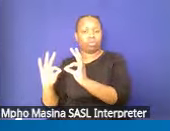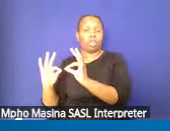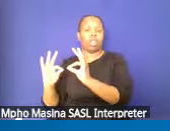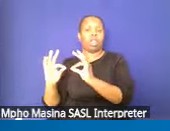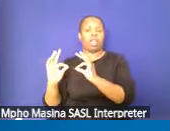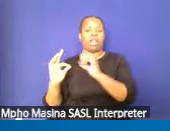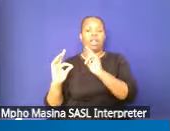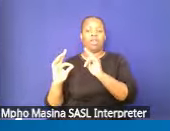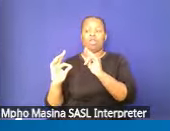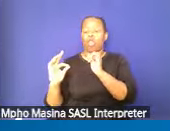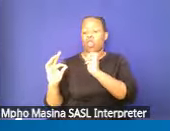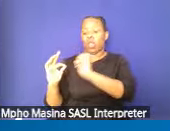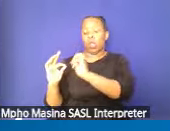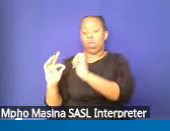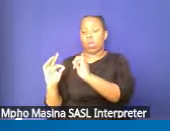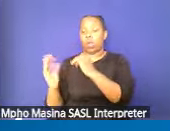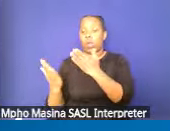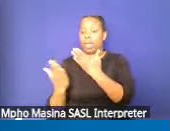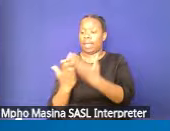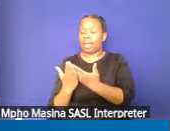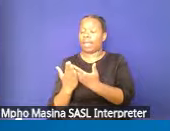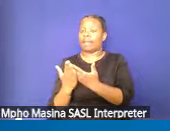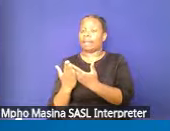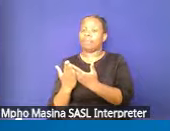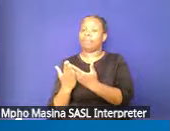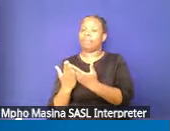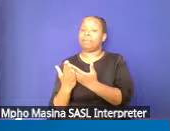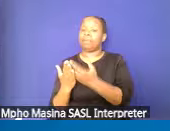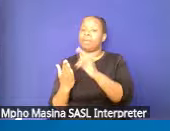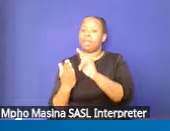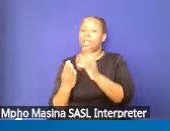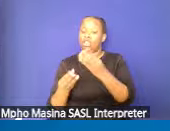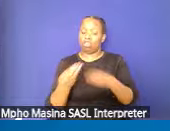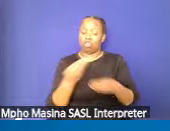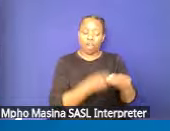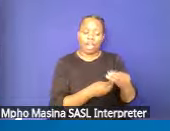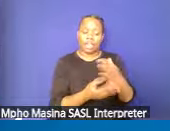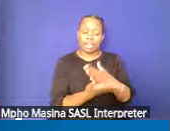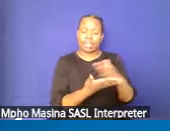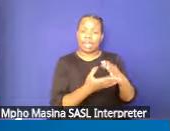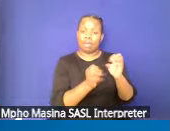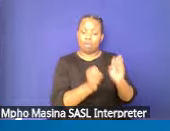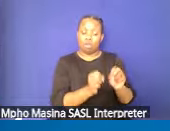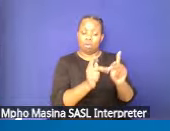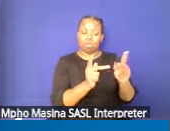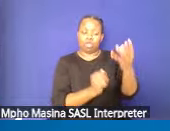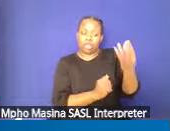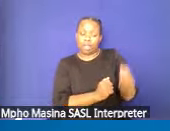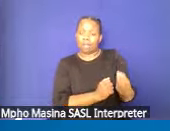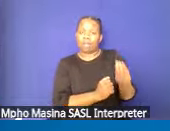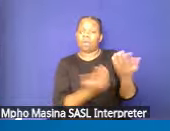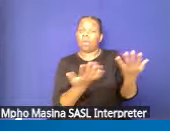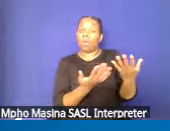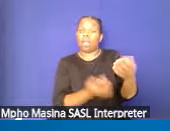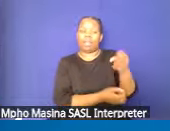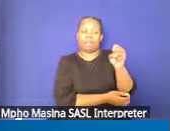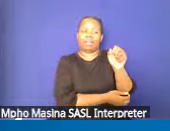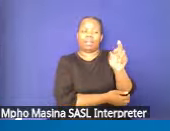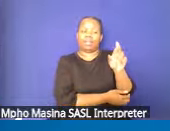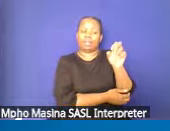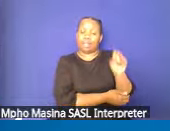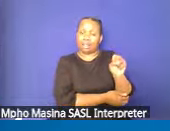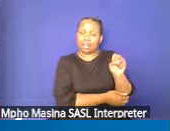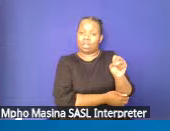order to be able to thrive in some of the opportunities that we have at SARS. Basically, all